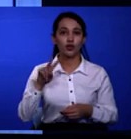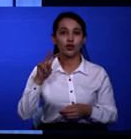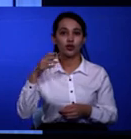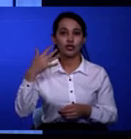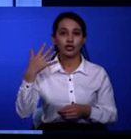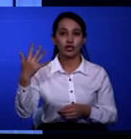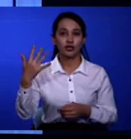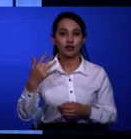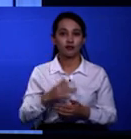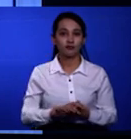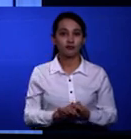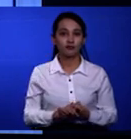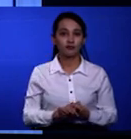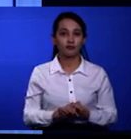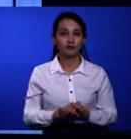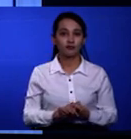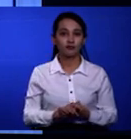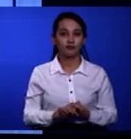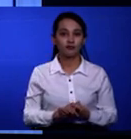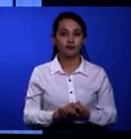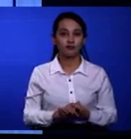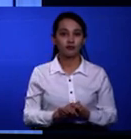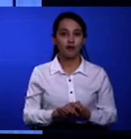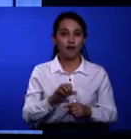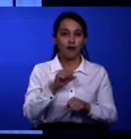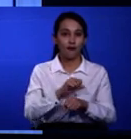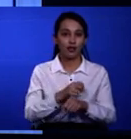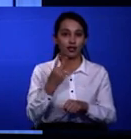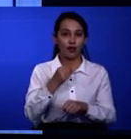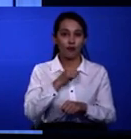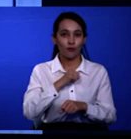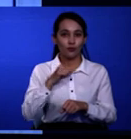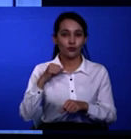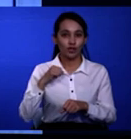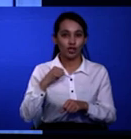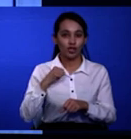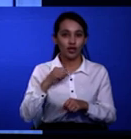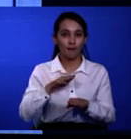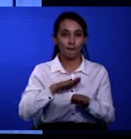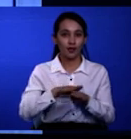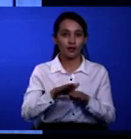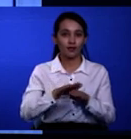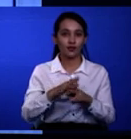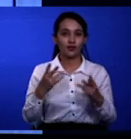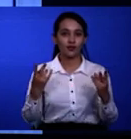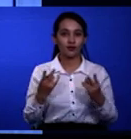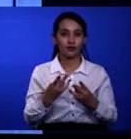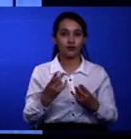250 metr. Endi bolajonlar, qolgan ikkitasini esa o'zingiz yechasiz.